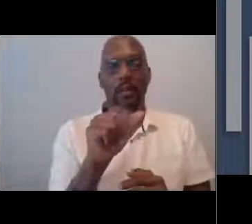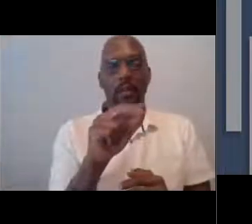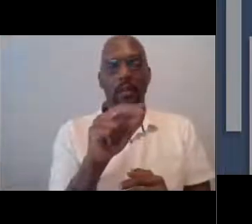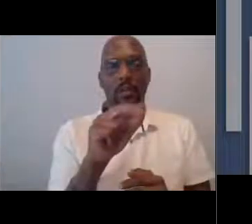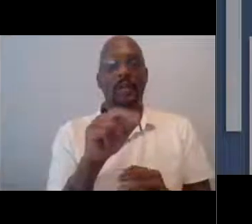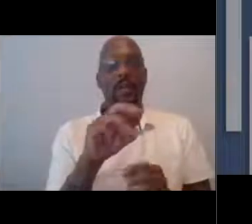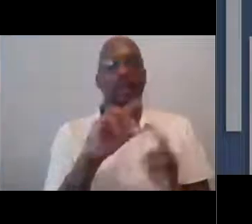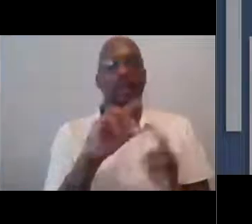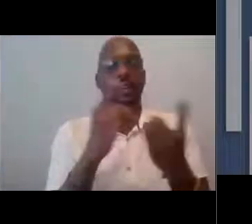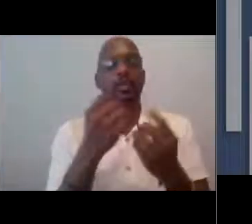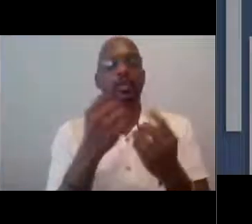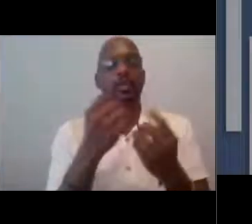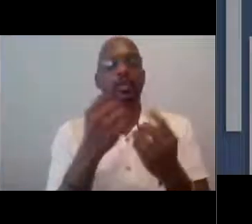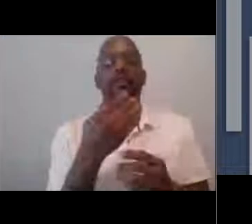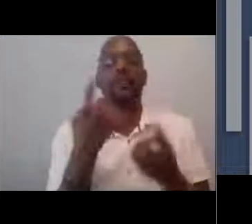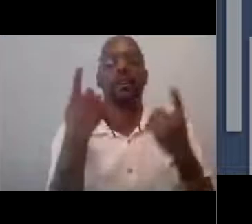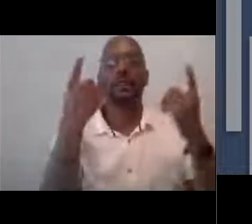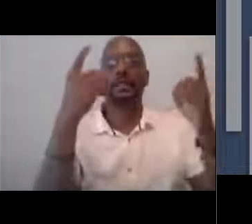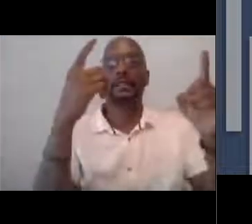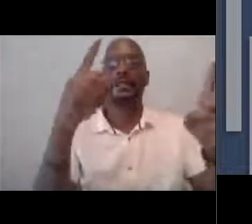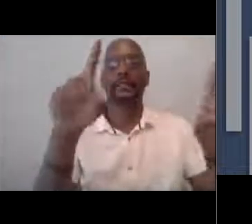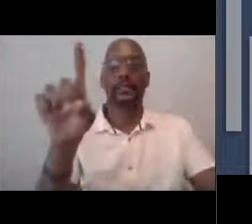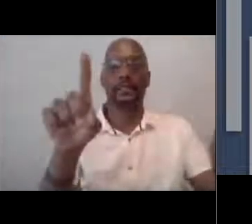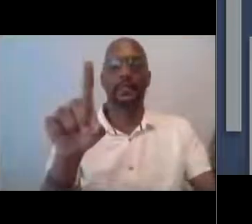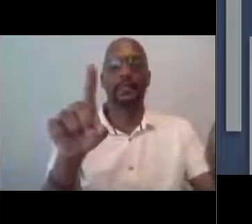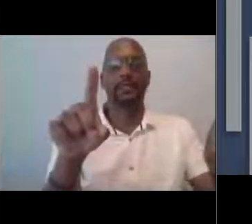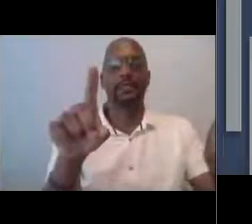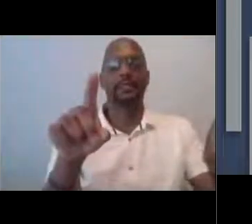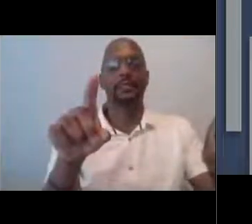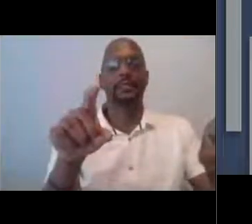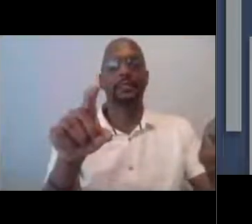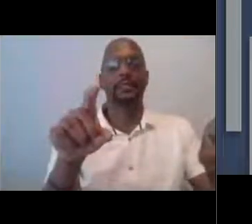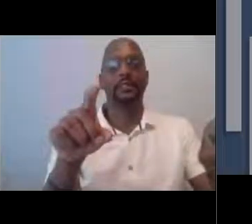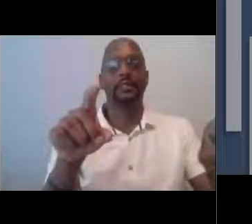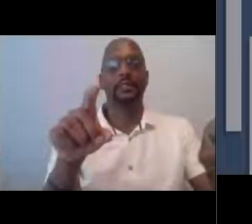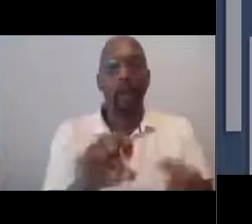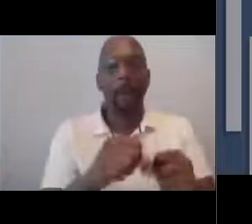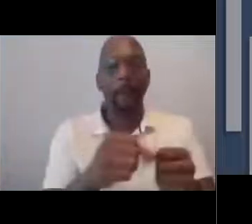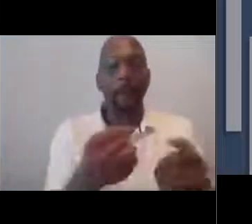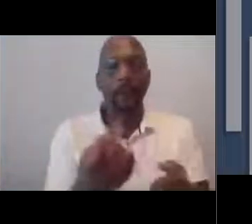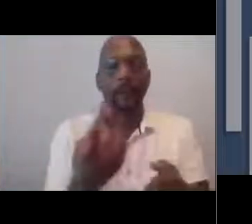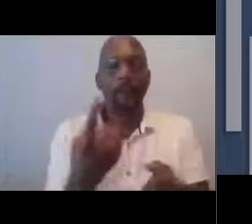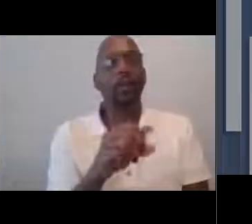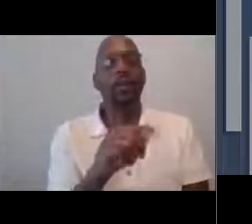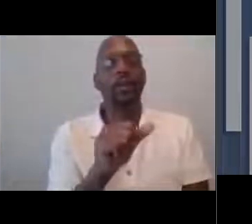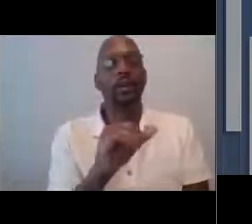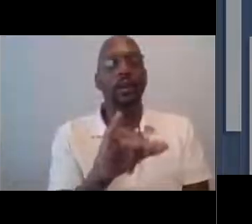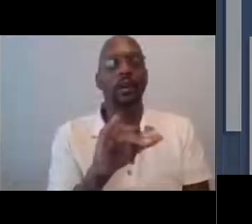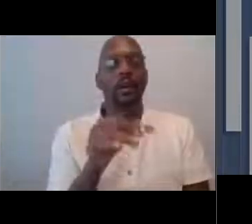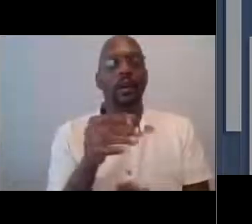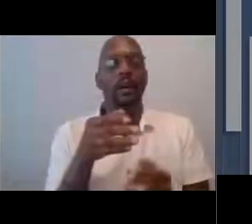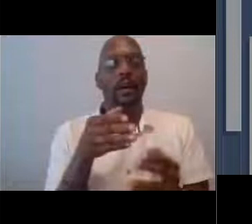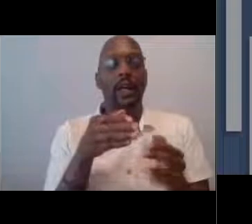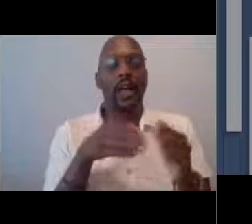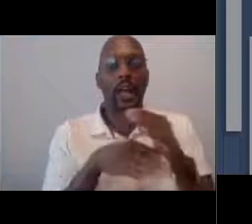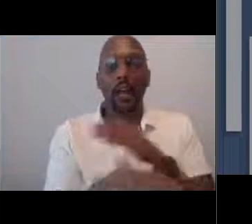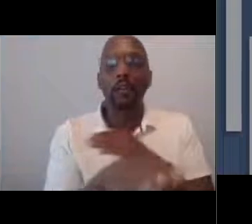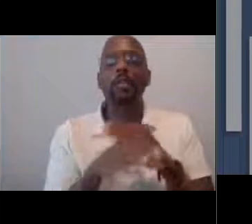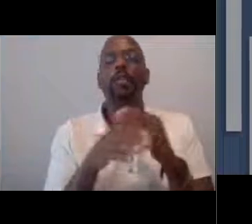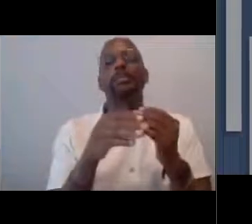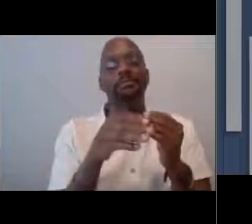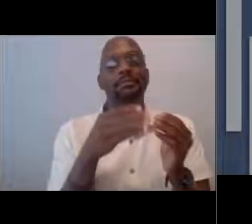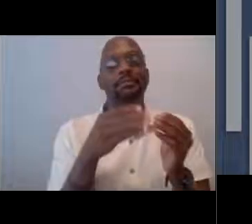on a successful groundbreaking of the Otay East Port of Entry. It was great to see you and Director